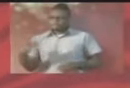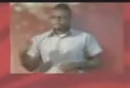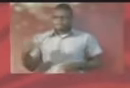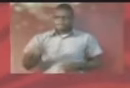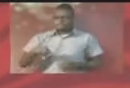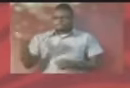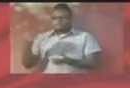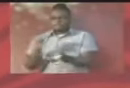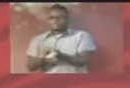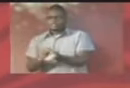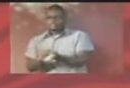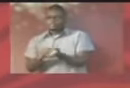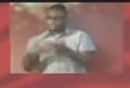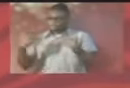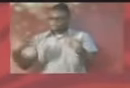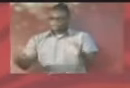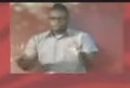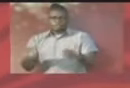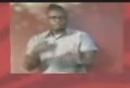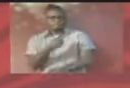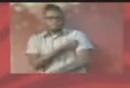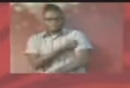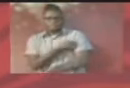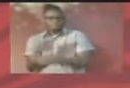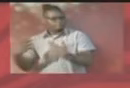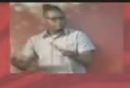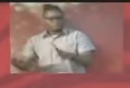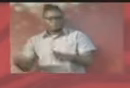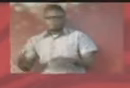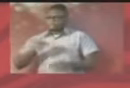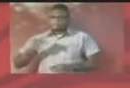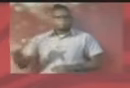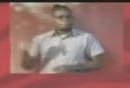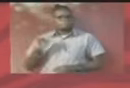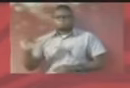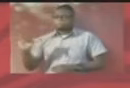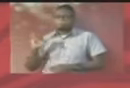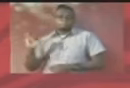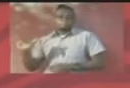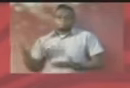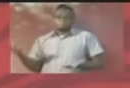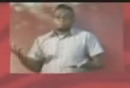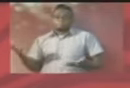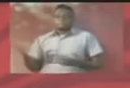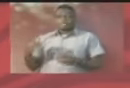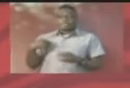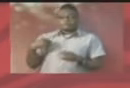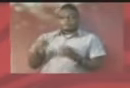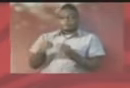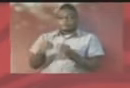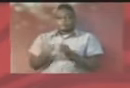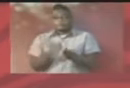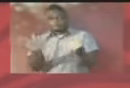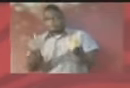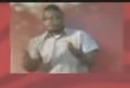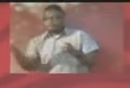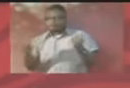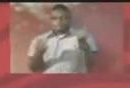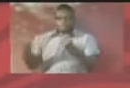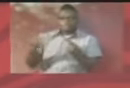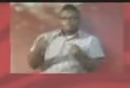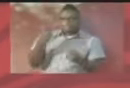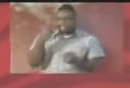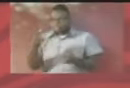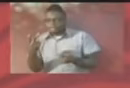got vaccinated. This has resulted in positive responses from our clients. To those who have